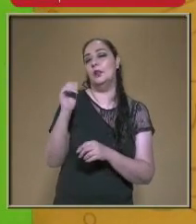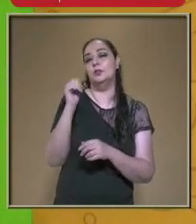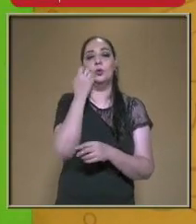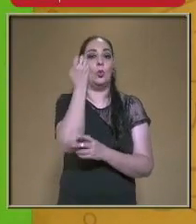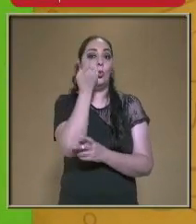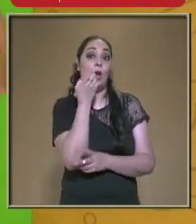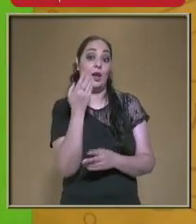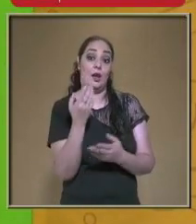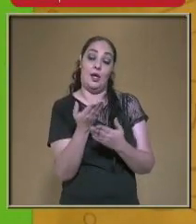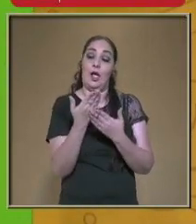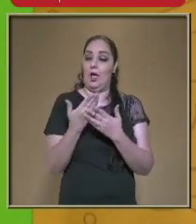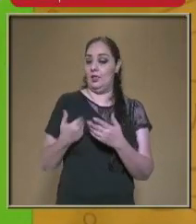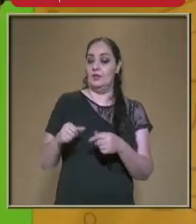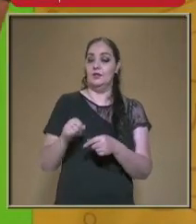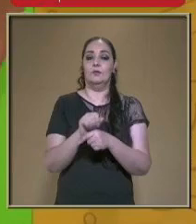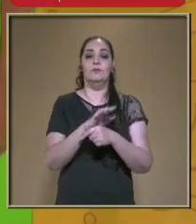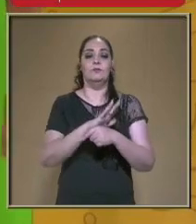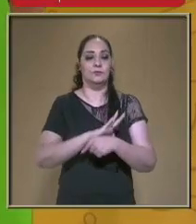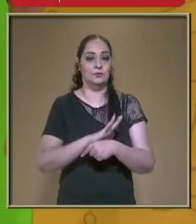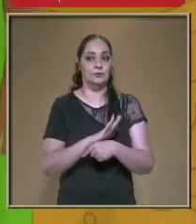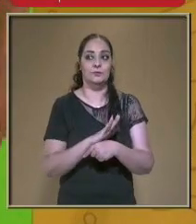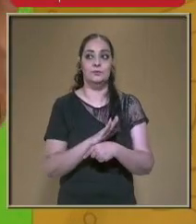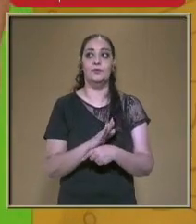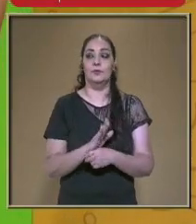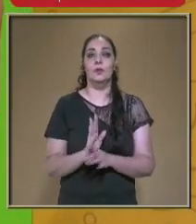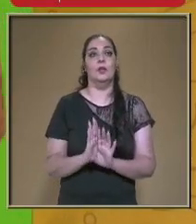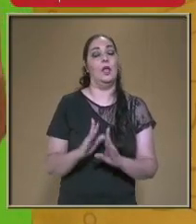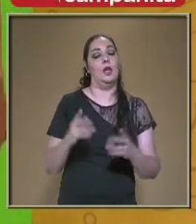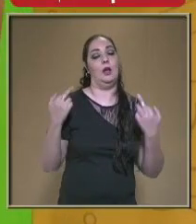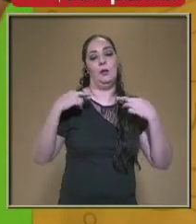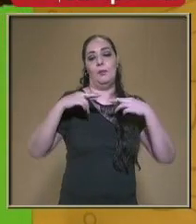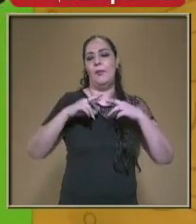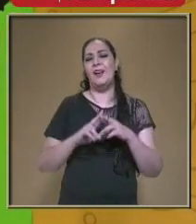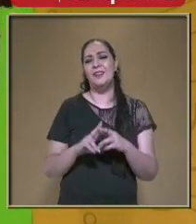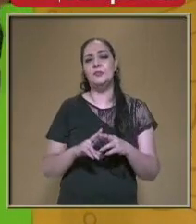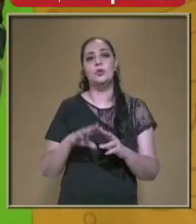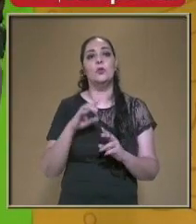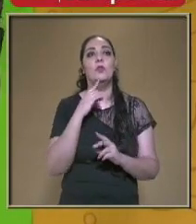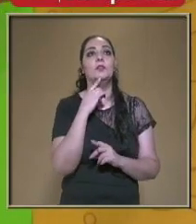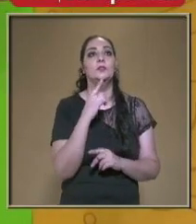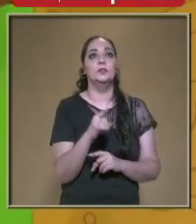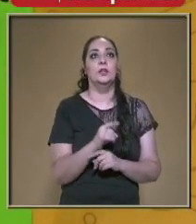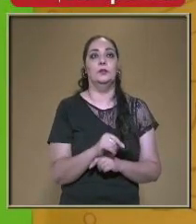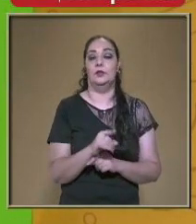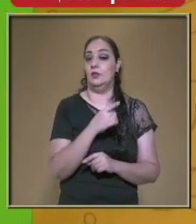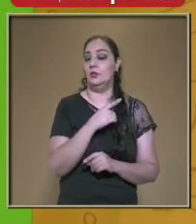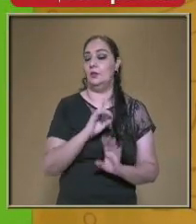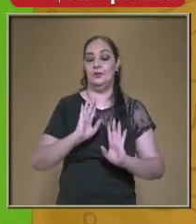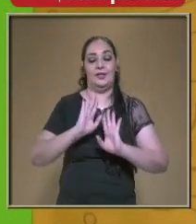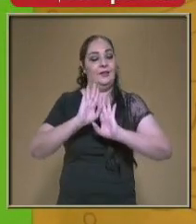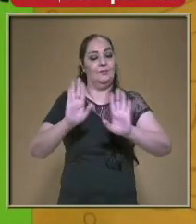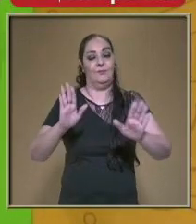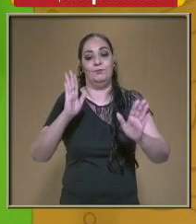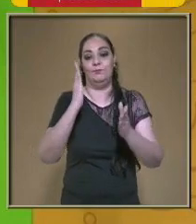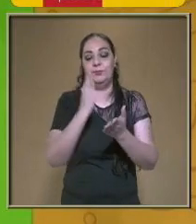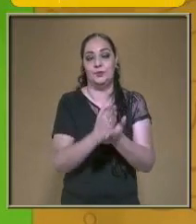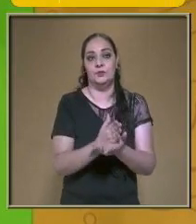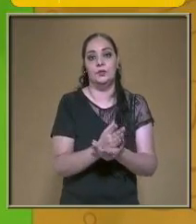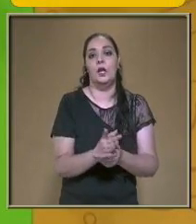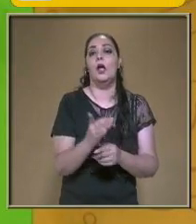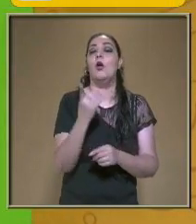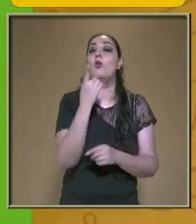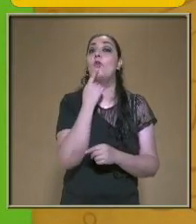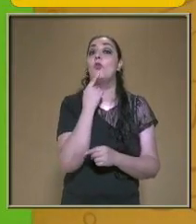the COVID situation, okay, the teacher's room indicate a staff, okay? And the red color indicates